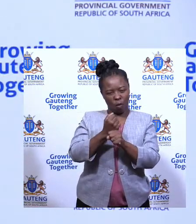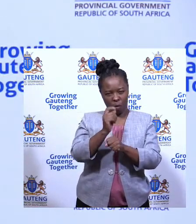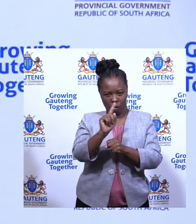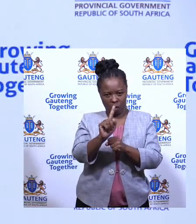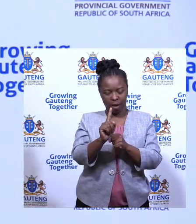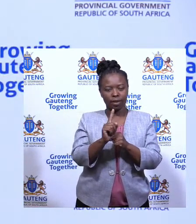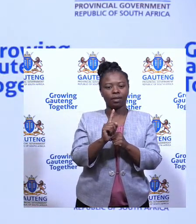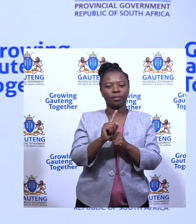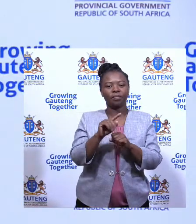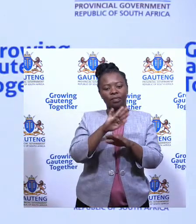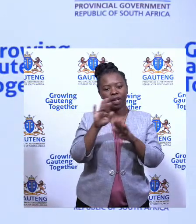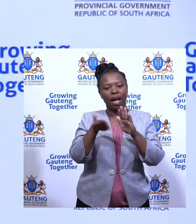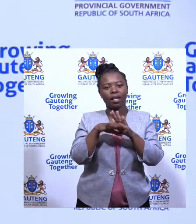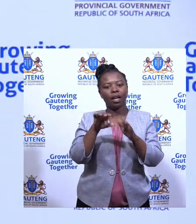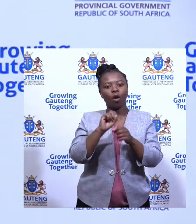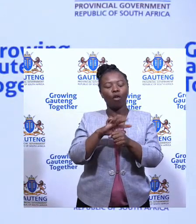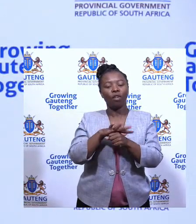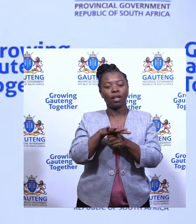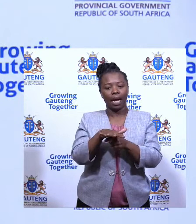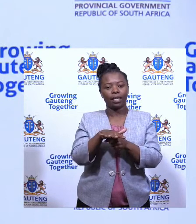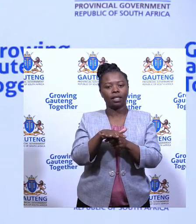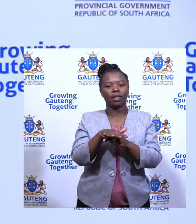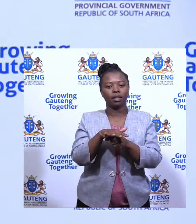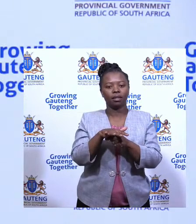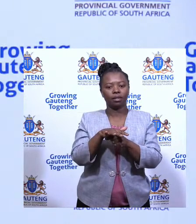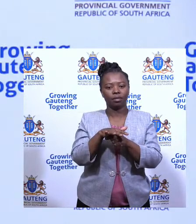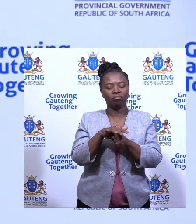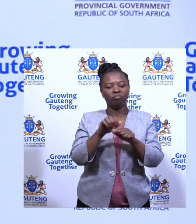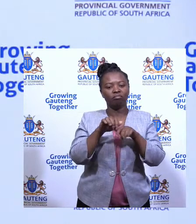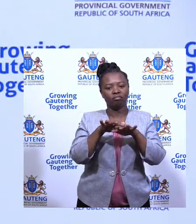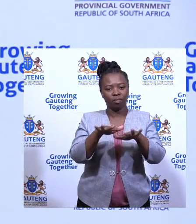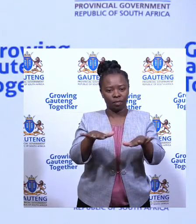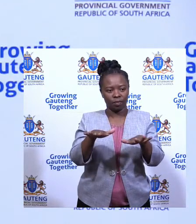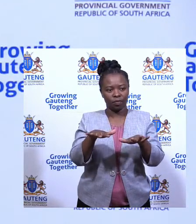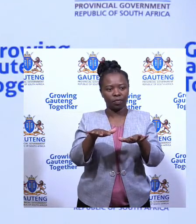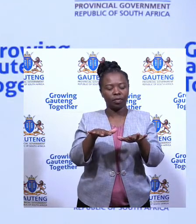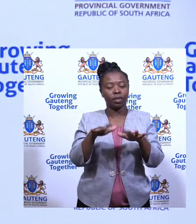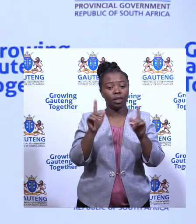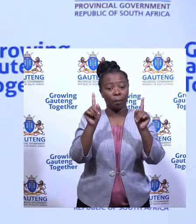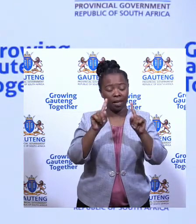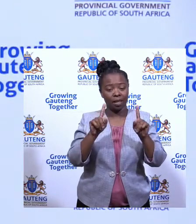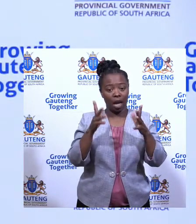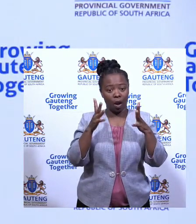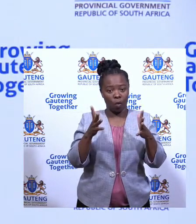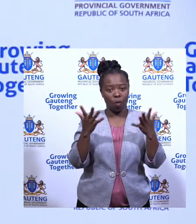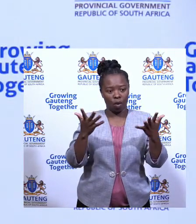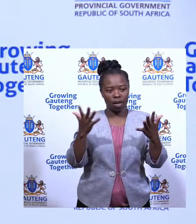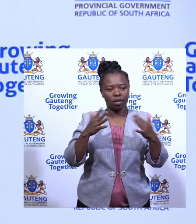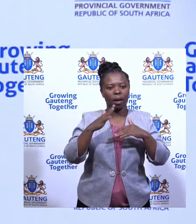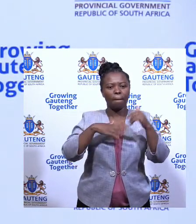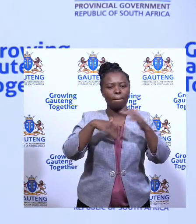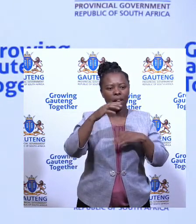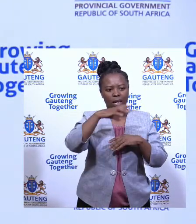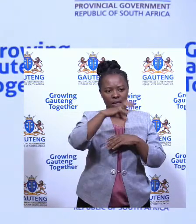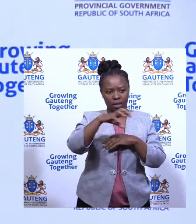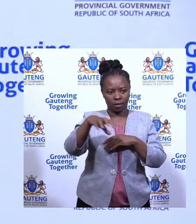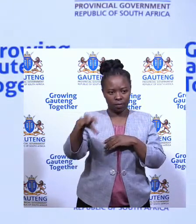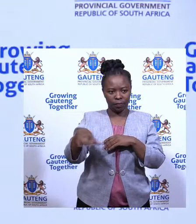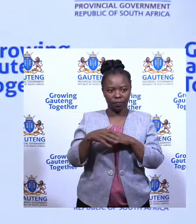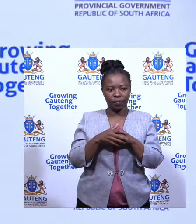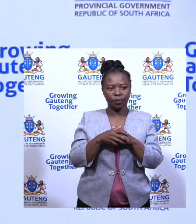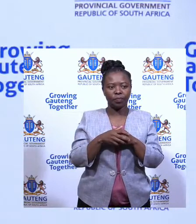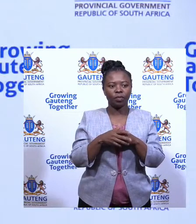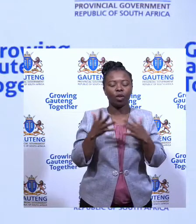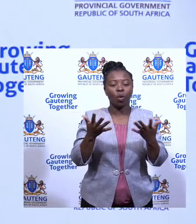the COVID-19 pandemic, on the infrastructure, specific to the infrastructure environment. Now, with the outbreak of